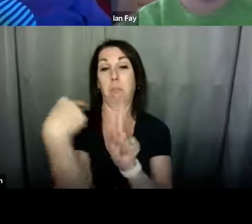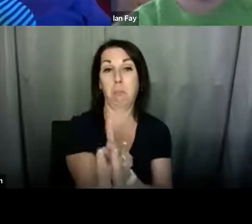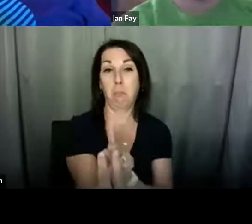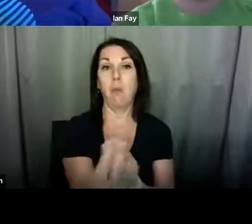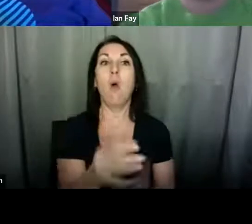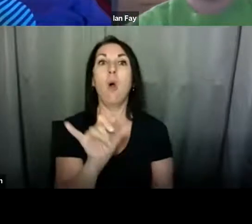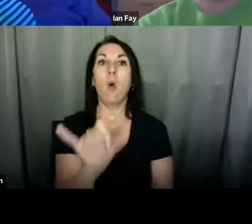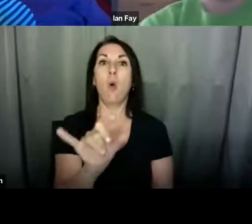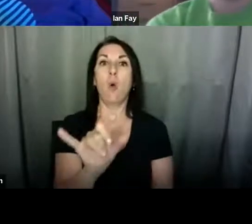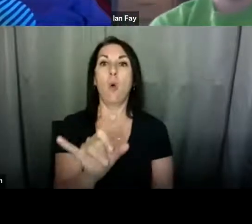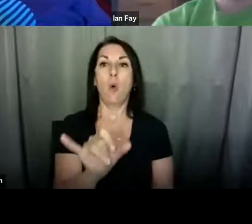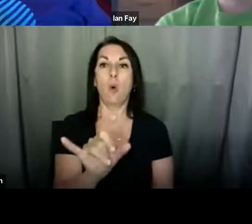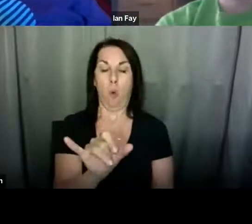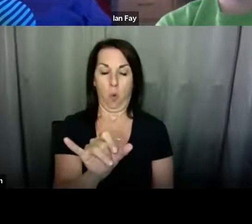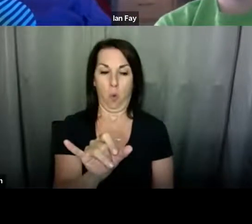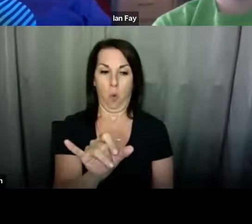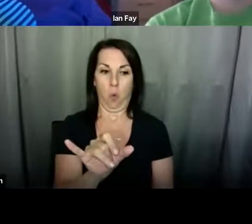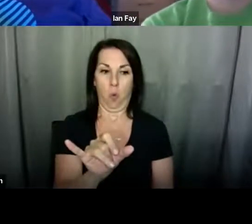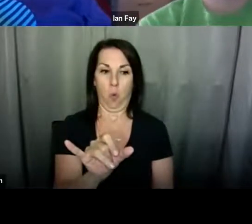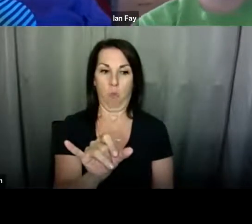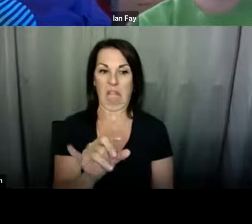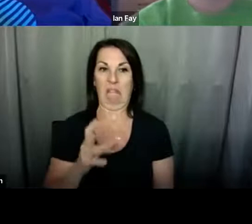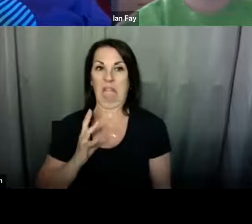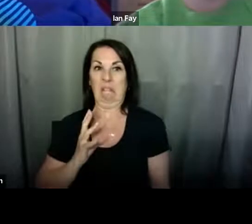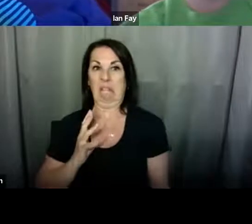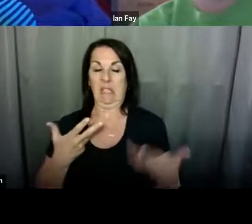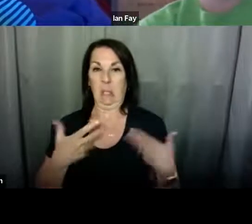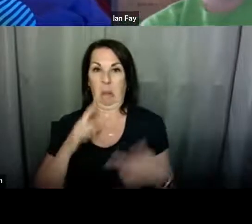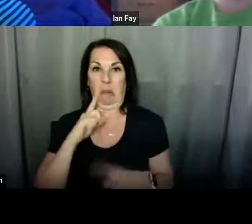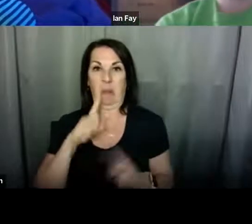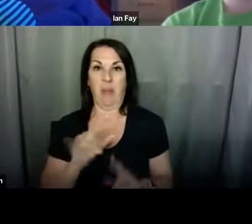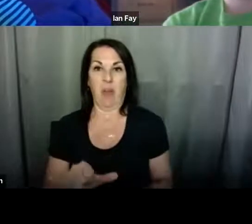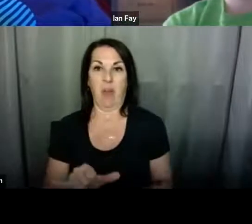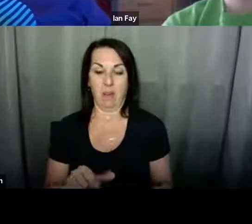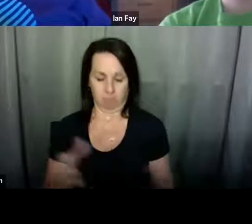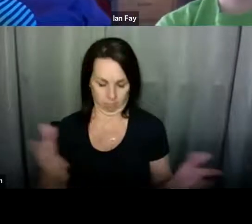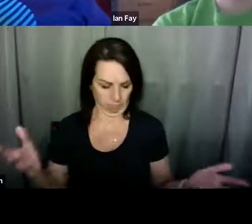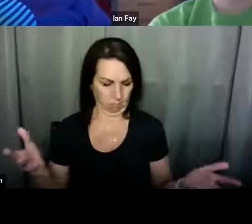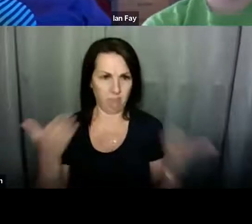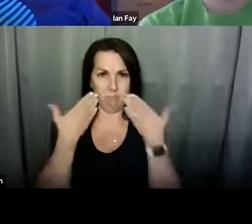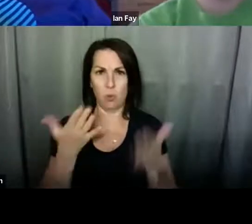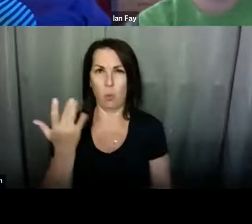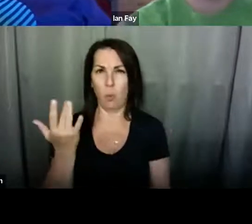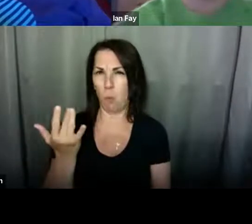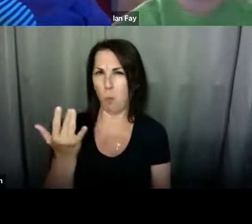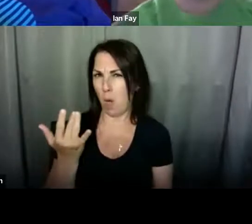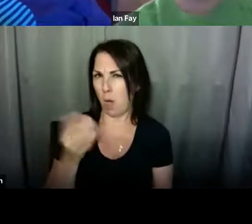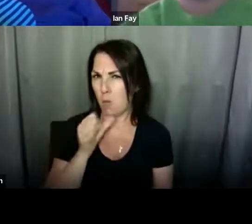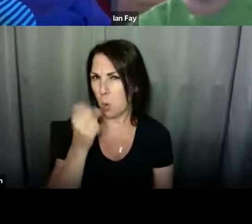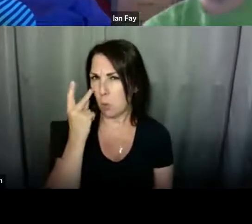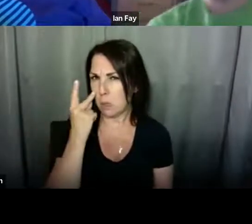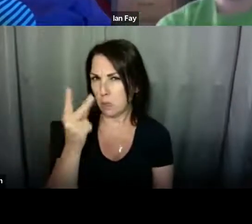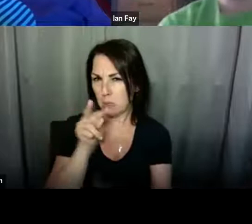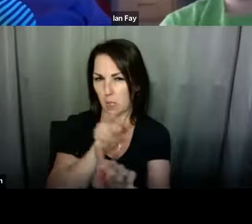oh, like, ooh, I don't want to think about that. It's like, okay. I don't know why they don't see like